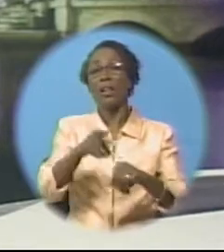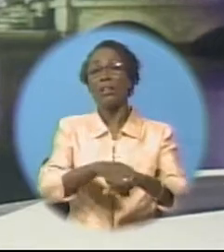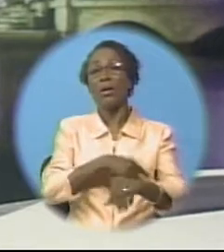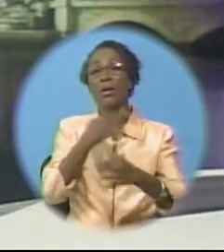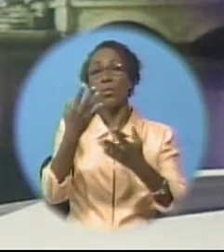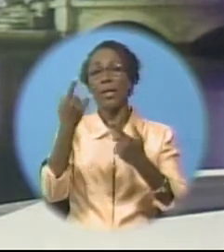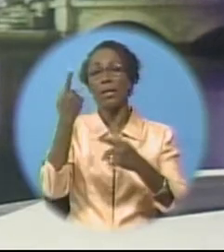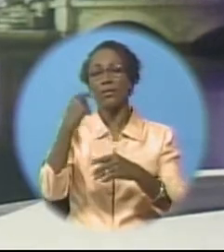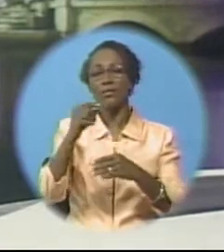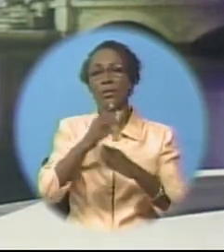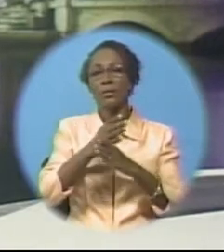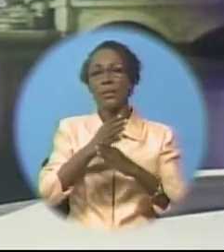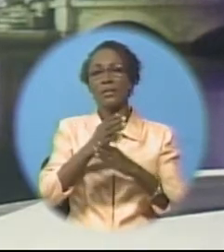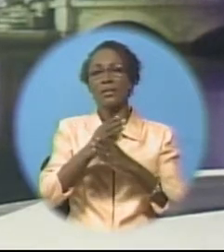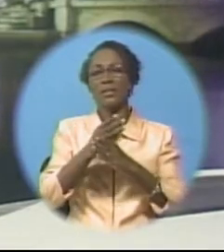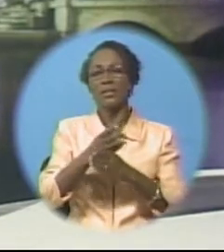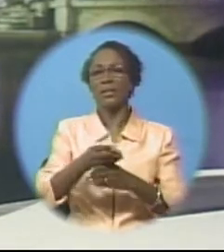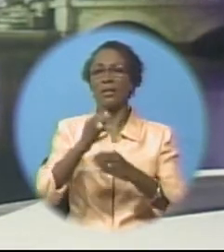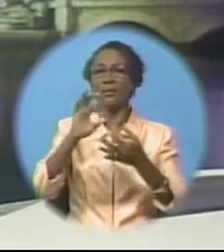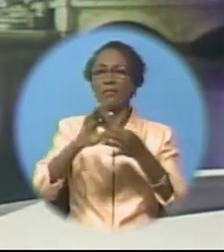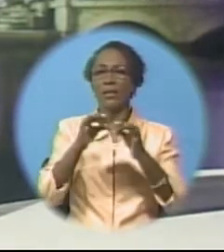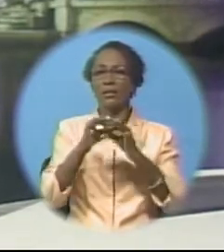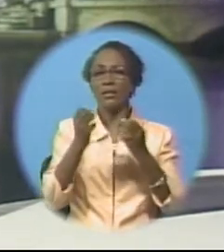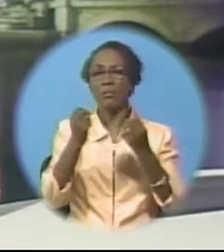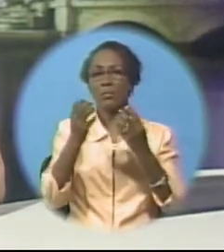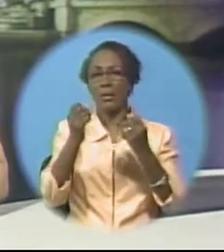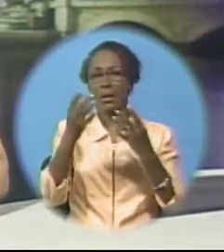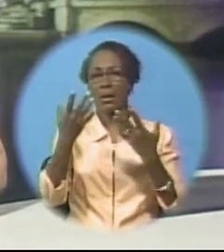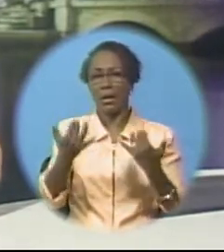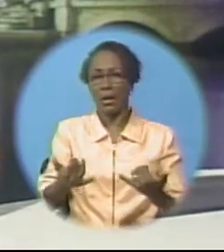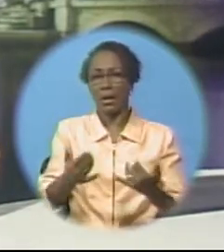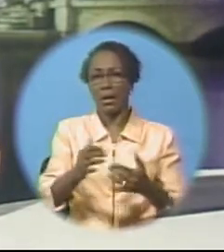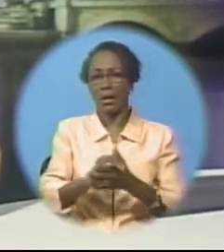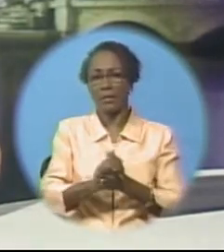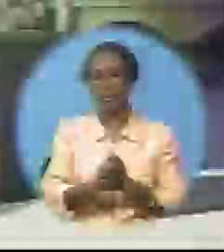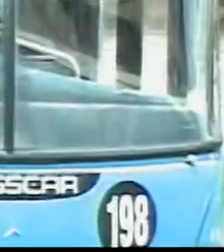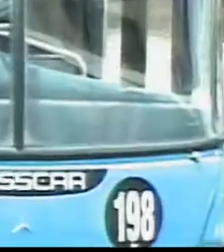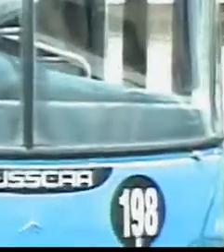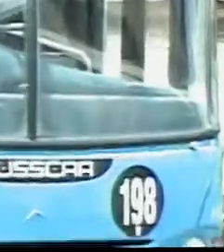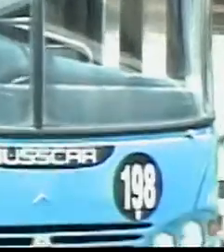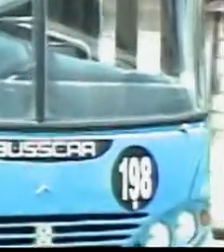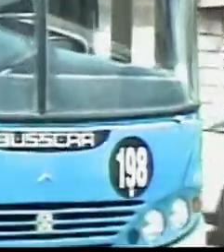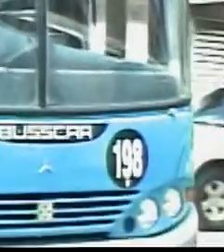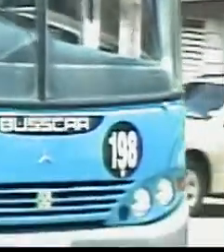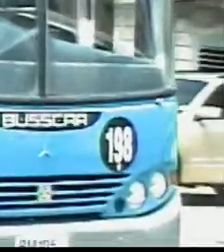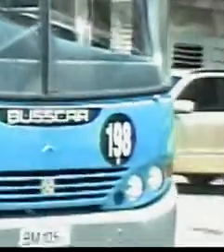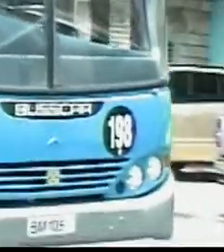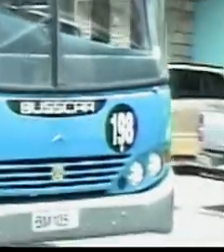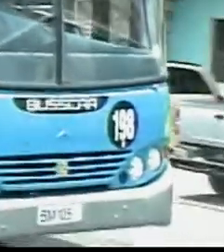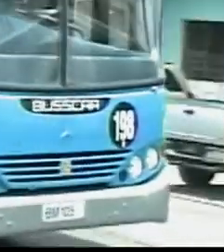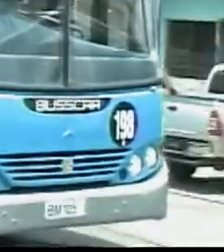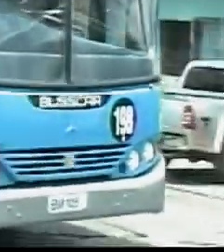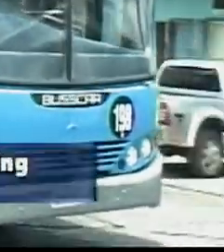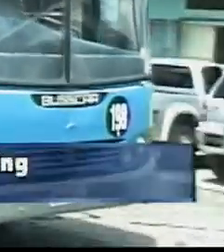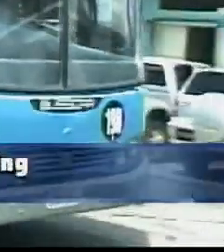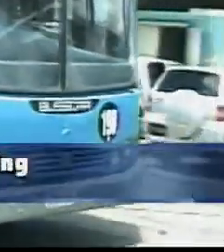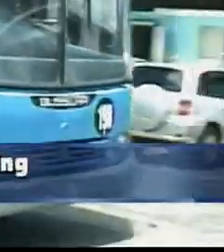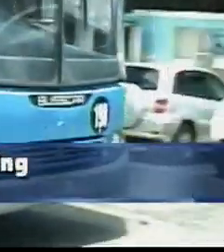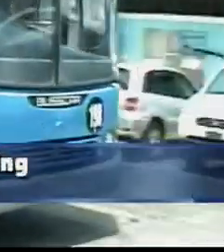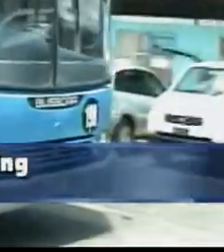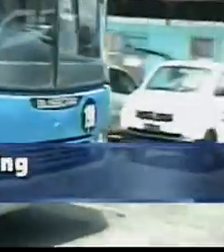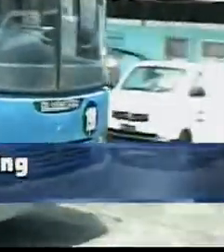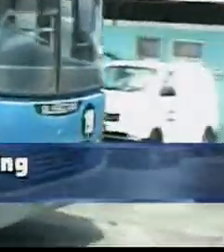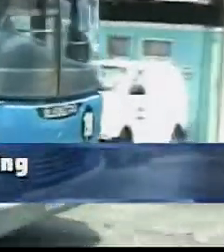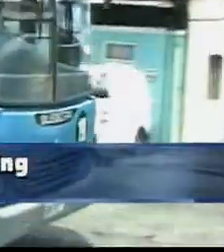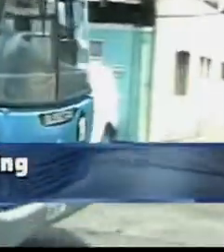back into service. Shane Seeley has the story. With at least 25% of the Transport Board's